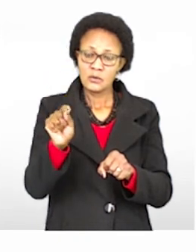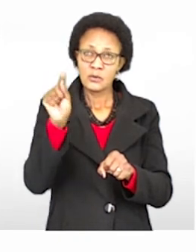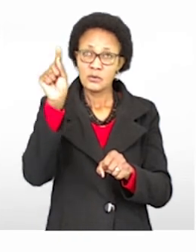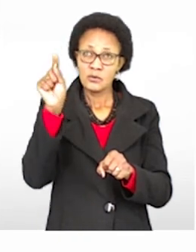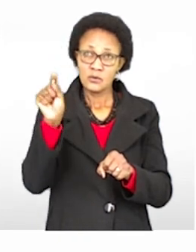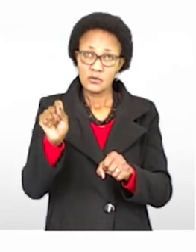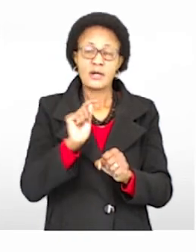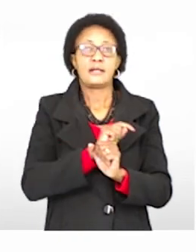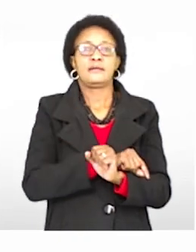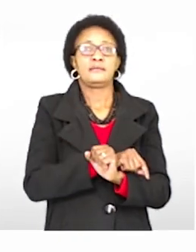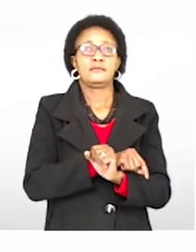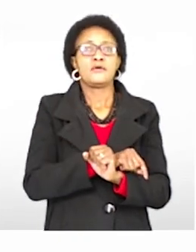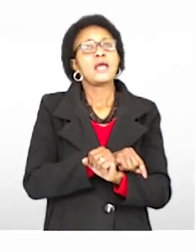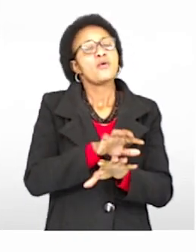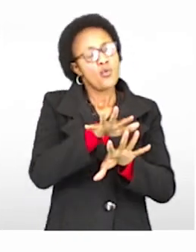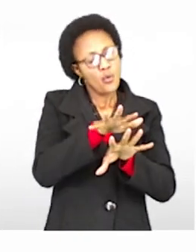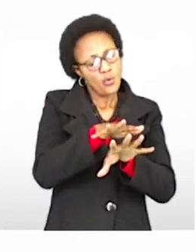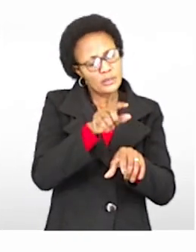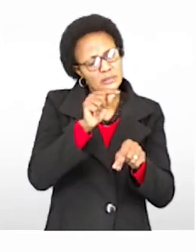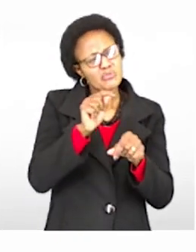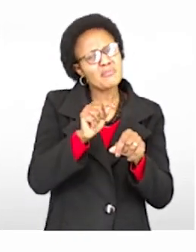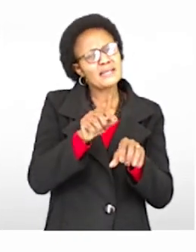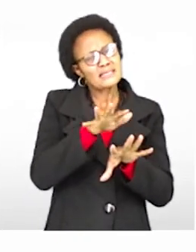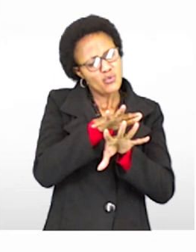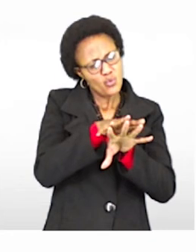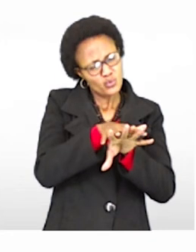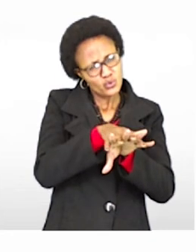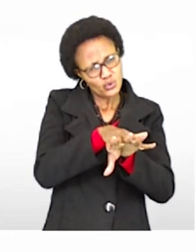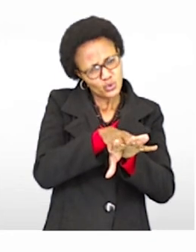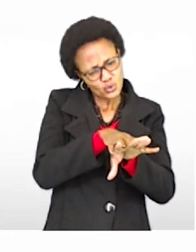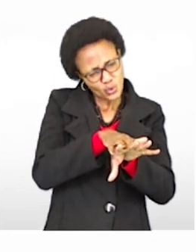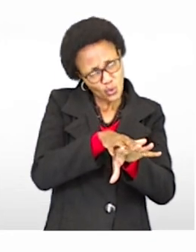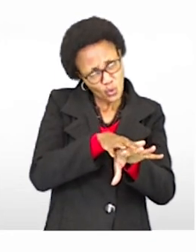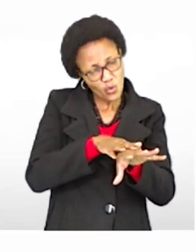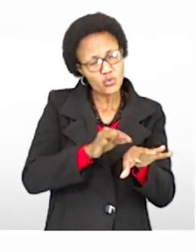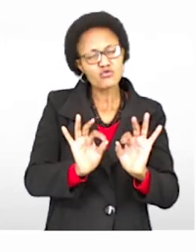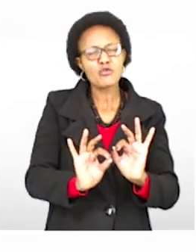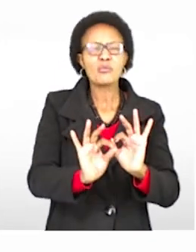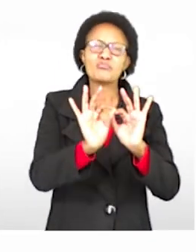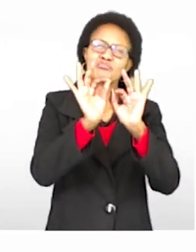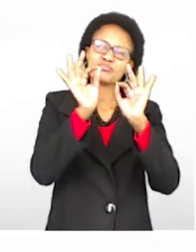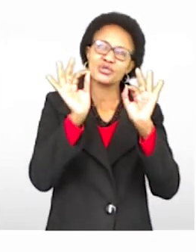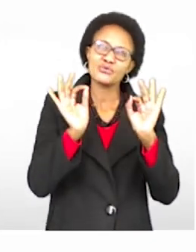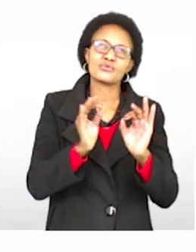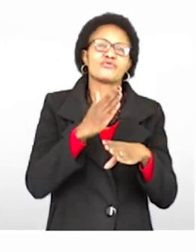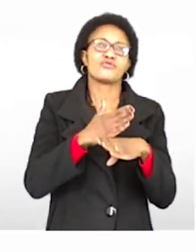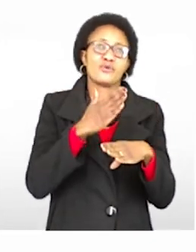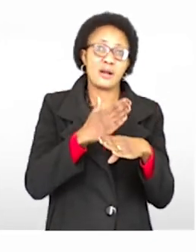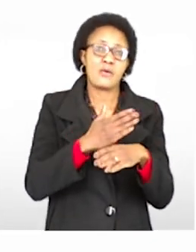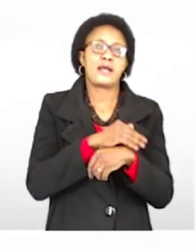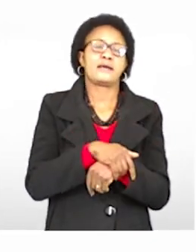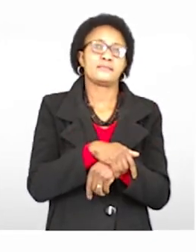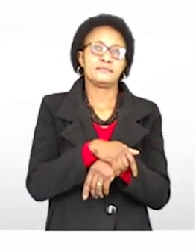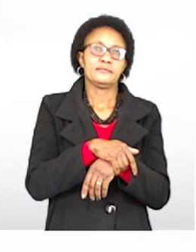dears, don't rush. I want you to take your time because we want beautiful numbers. And as you